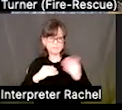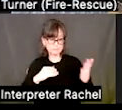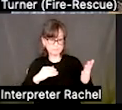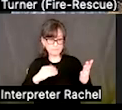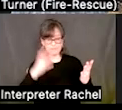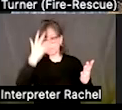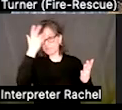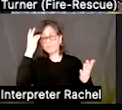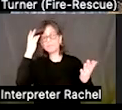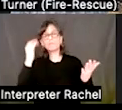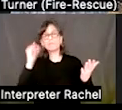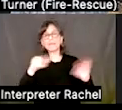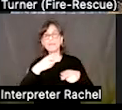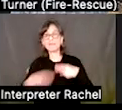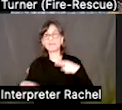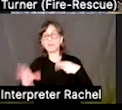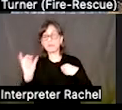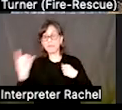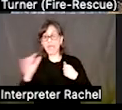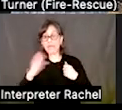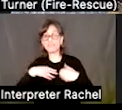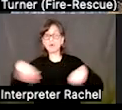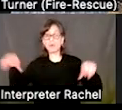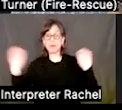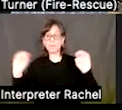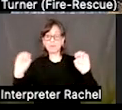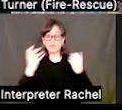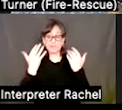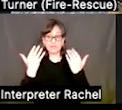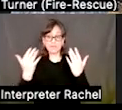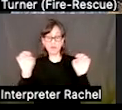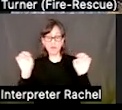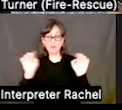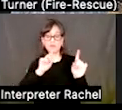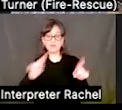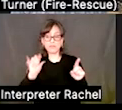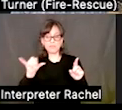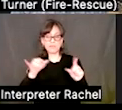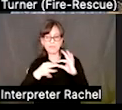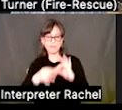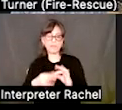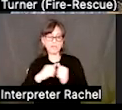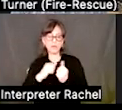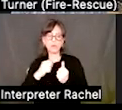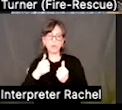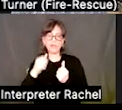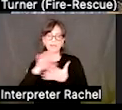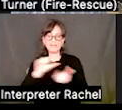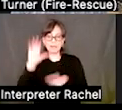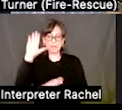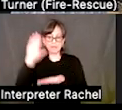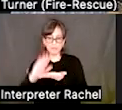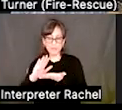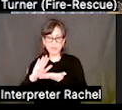that's quick, but fire emergency response is really about trying to reduce damages, save